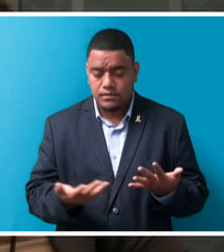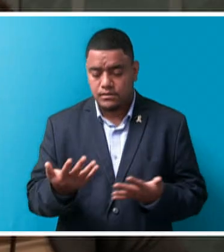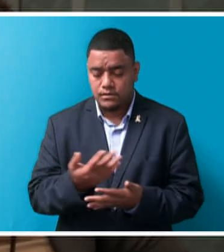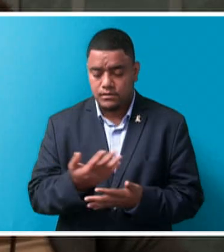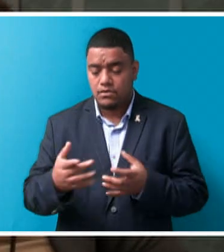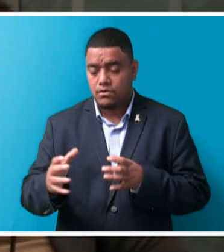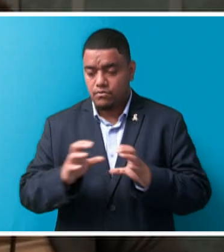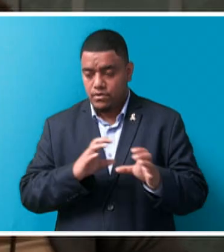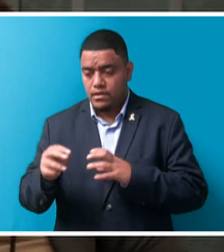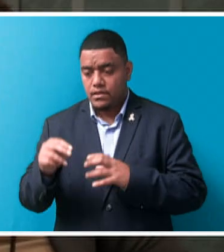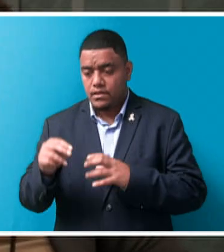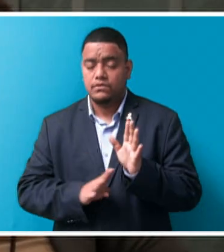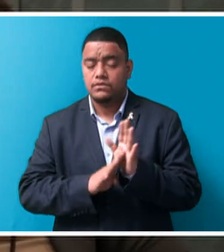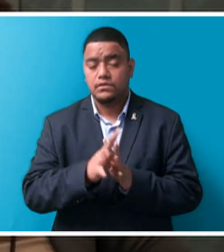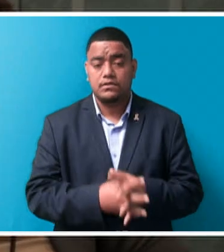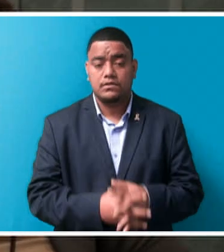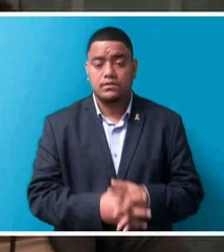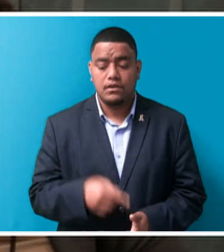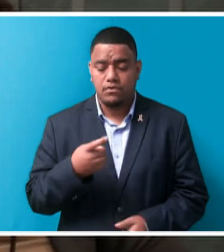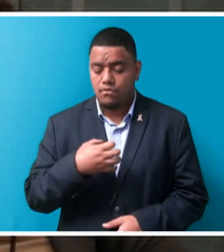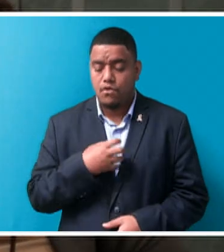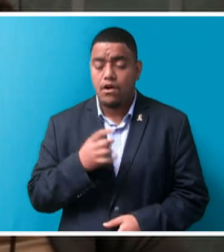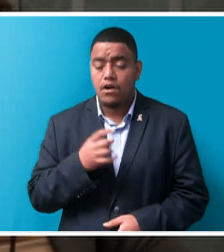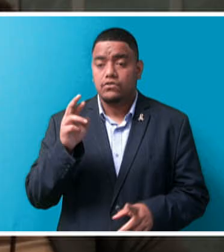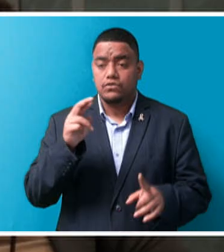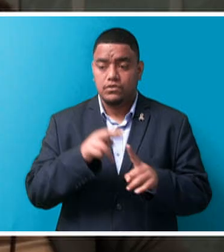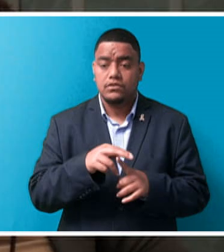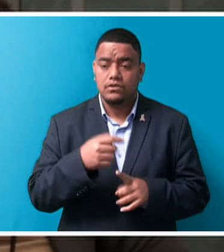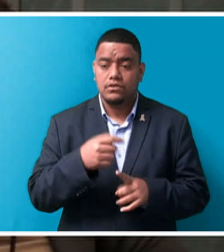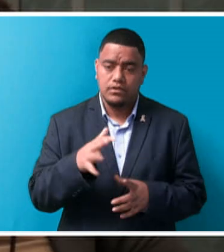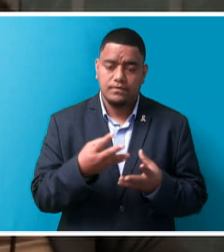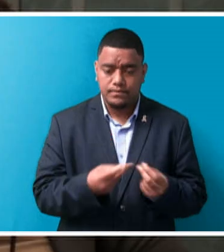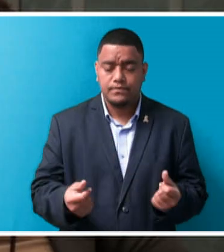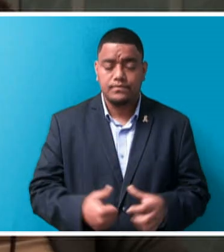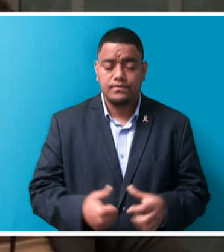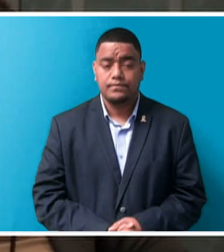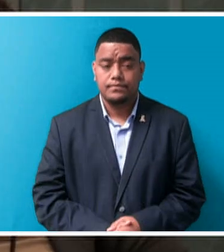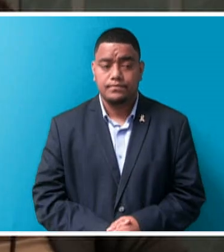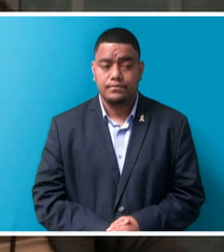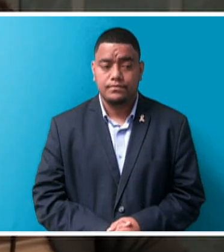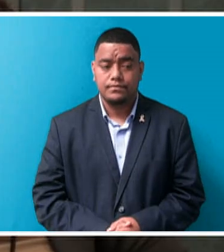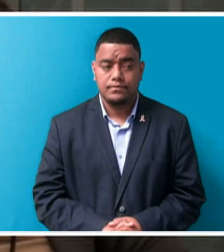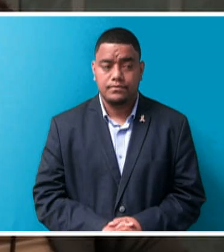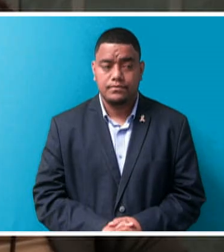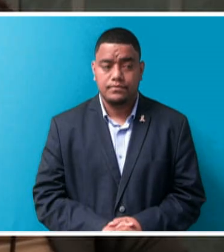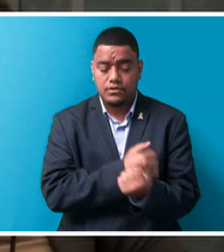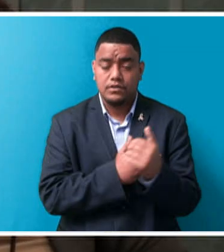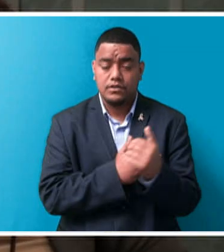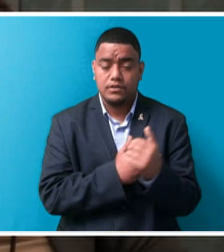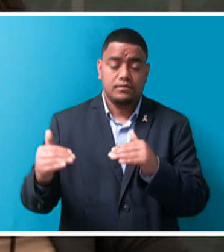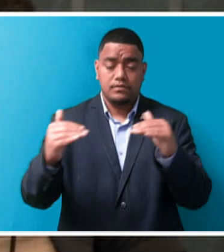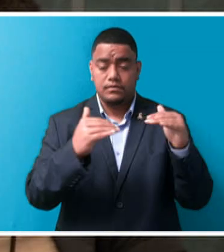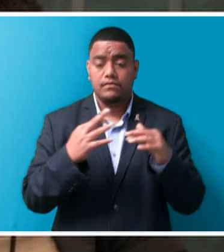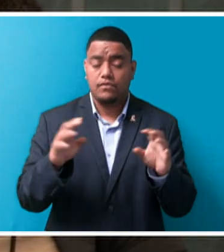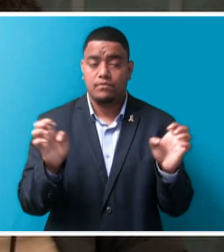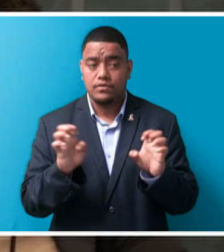community needs arise when normal outreach funding has already ceased. Finally, we are strengthening standard operating procedures for